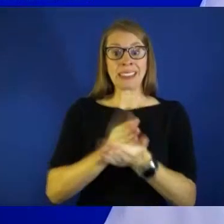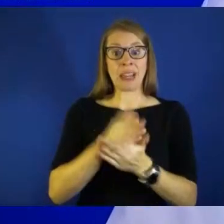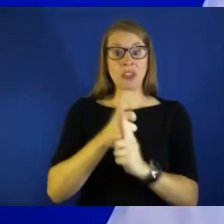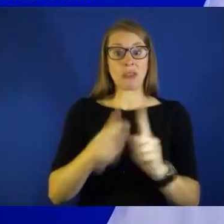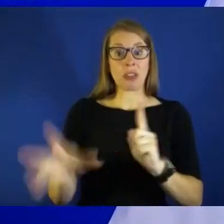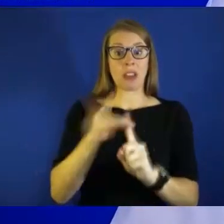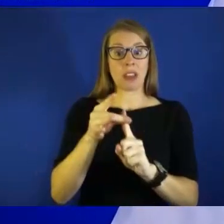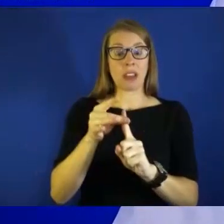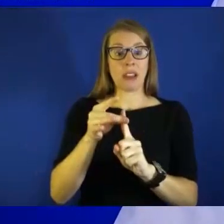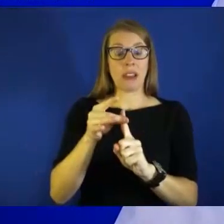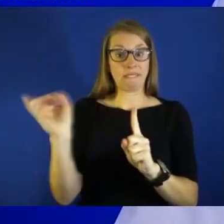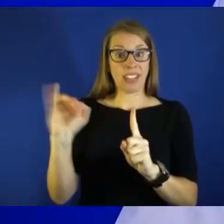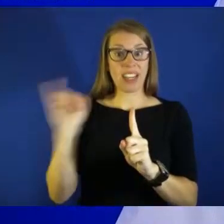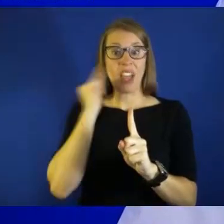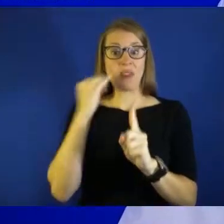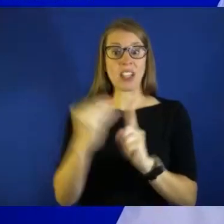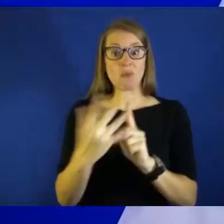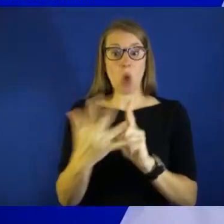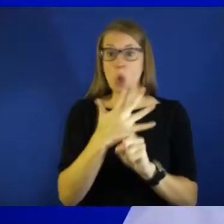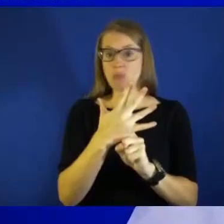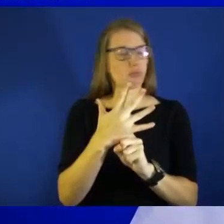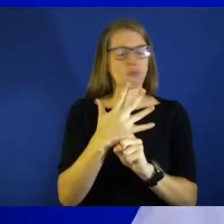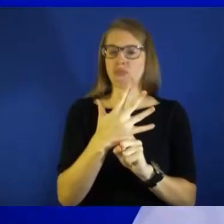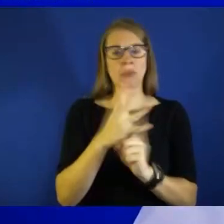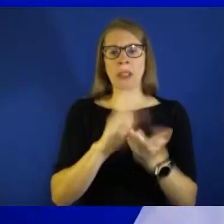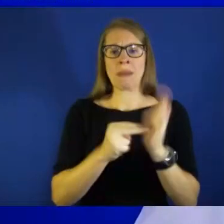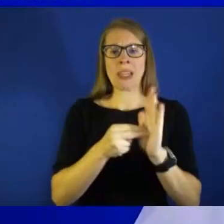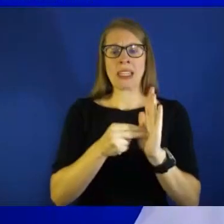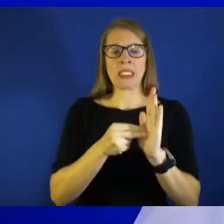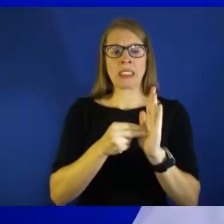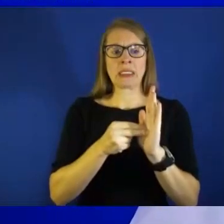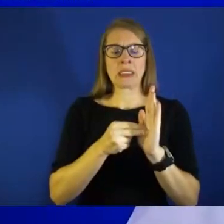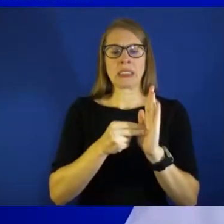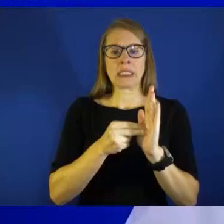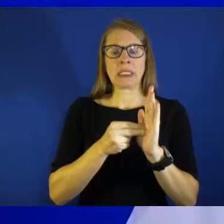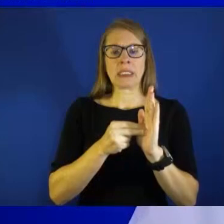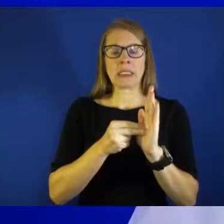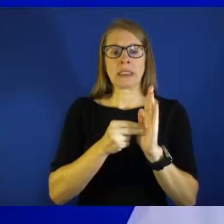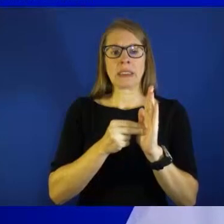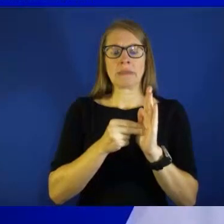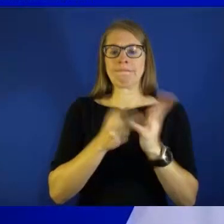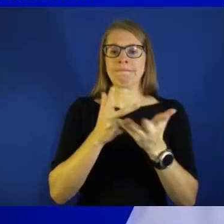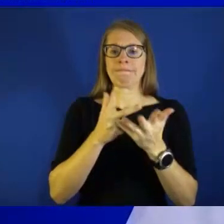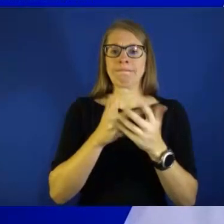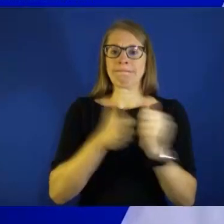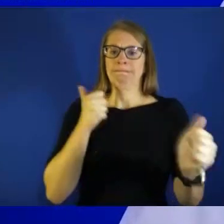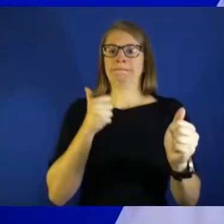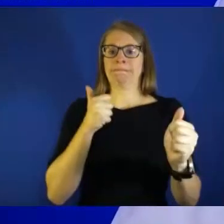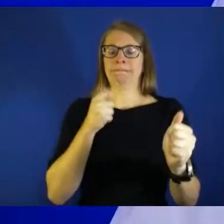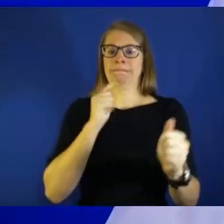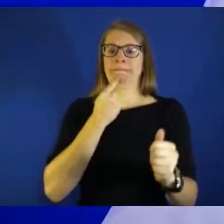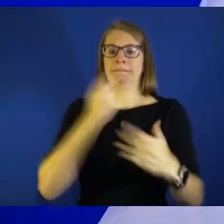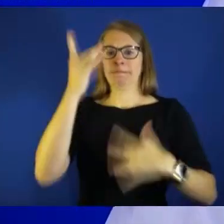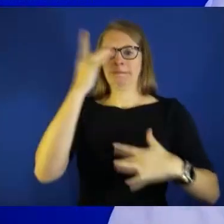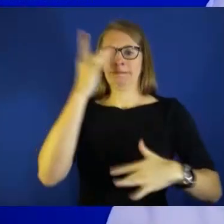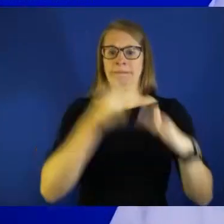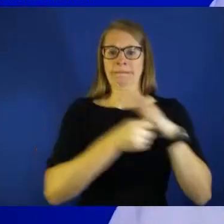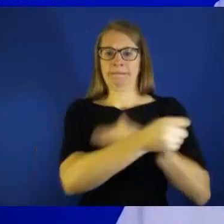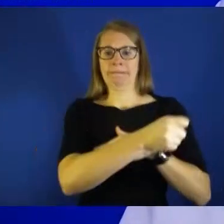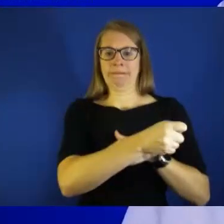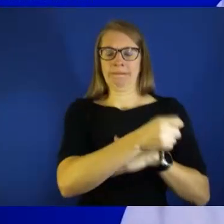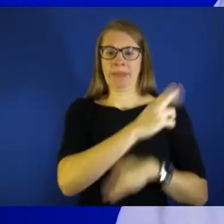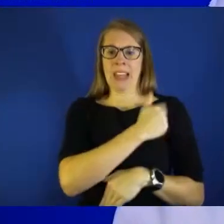are exposed. Their intent is to stop you from having significant disease, going to the hospital, having severe disease, and dying, and they